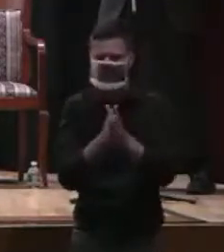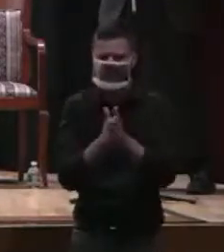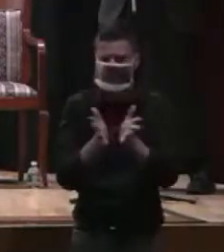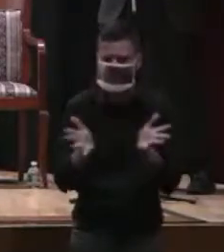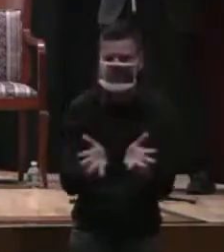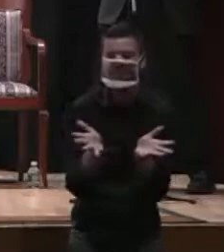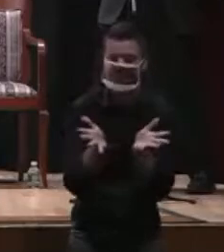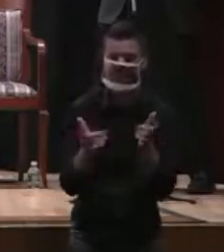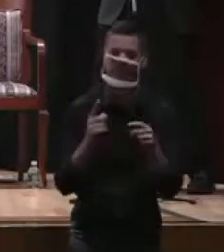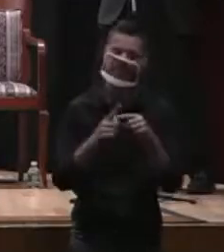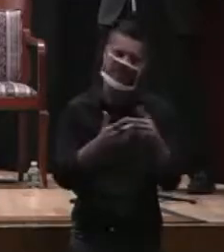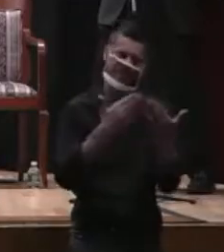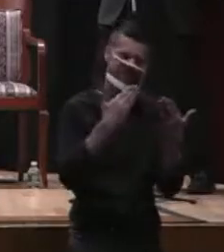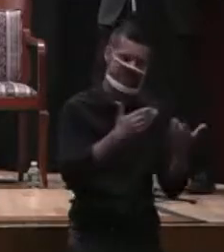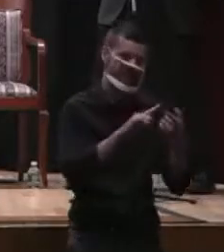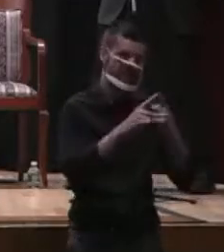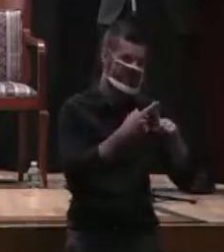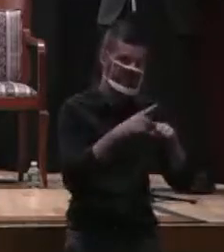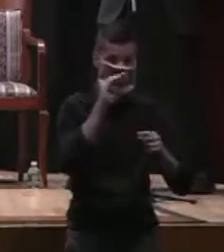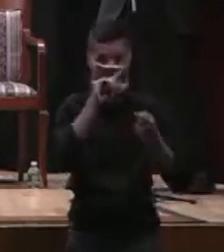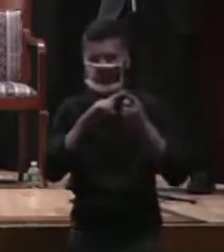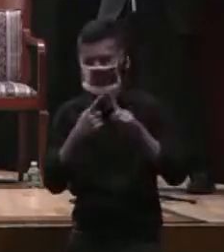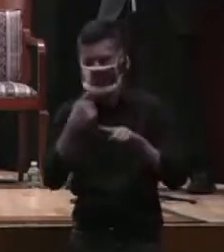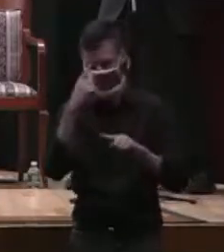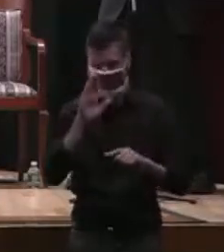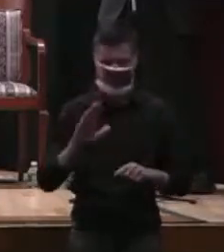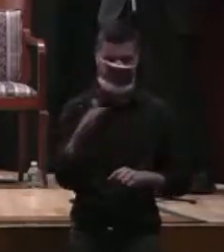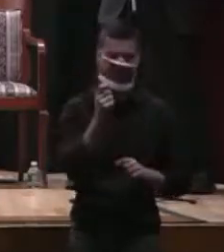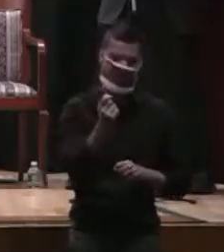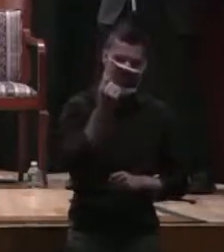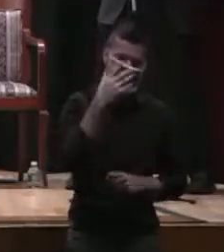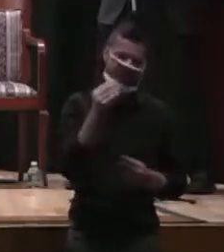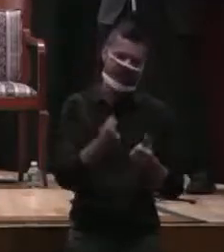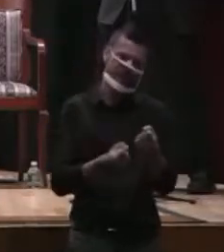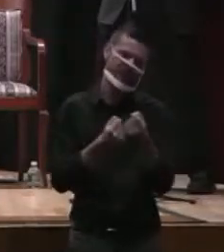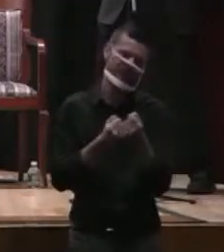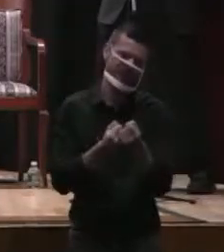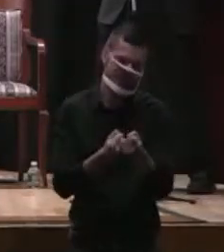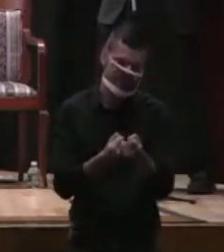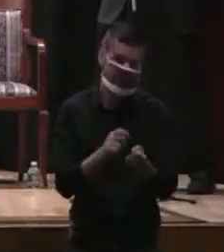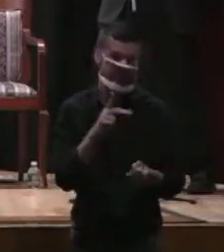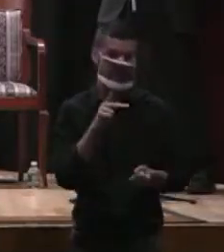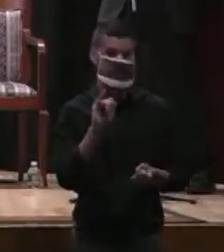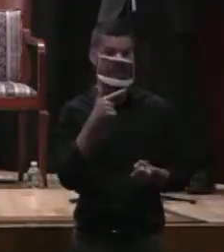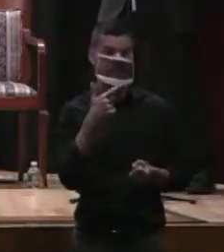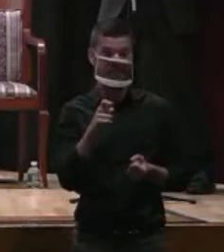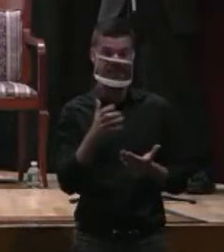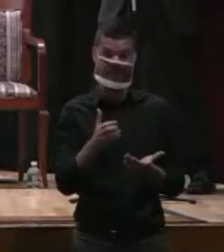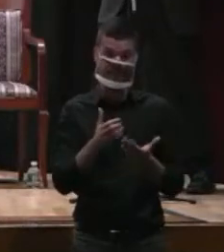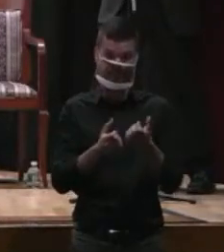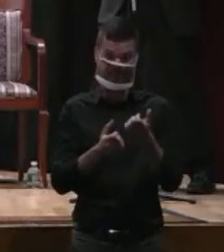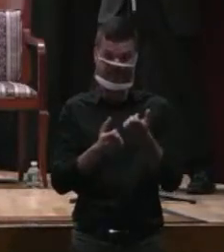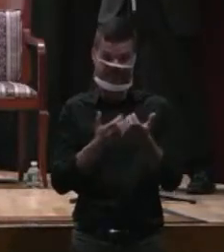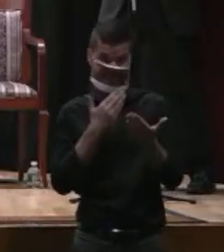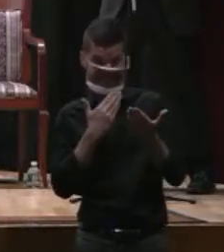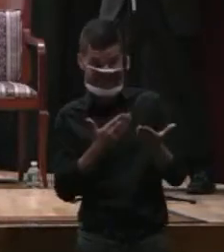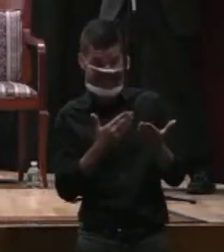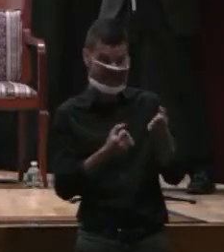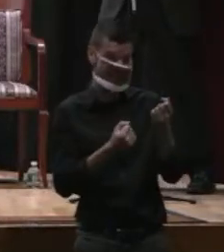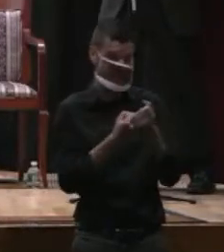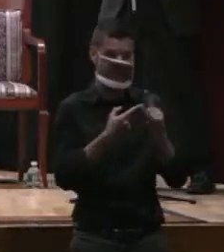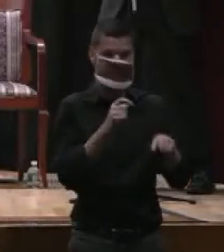also like to thank her friends and boyfriend for their understanding and support. Paige would also like to thank the support of